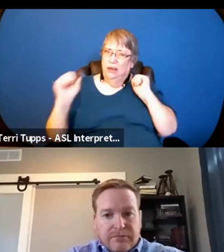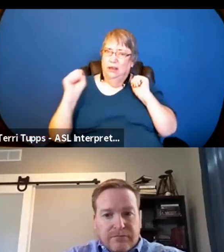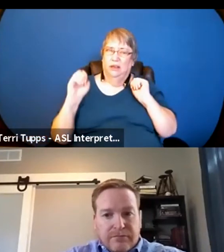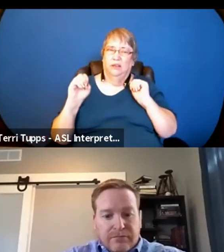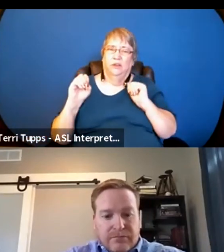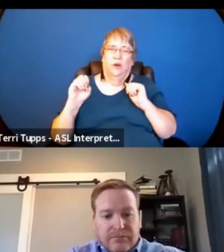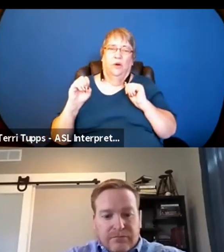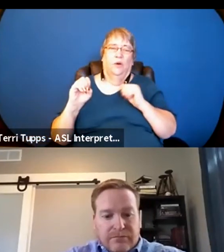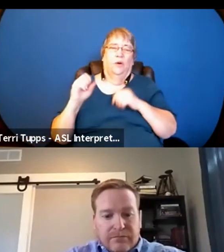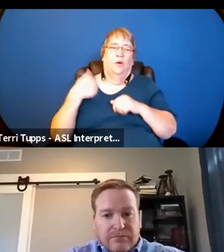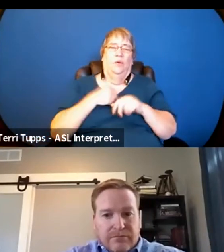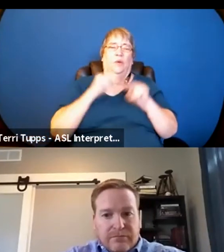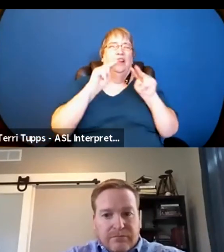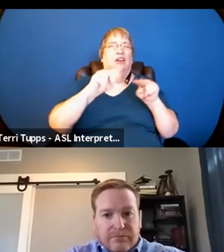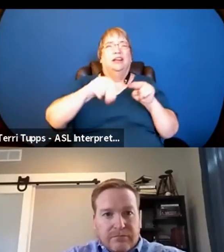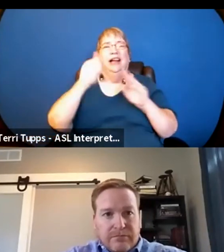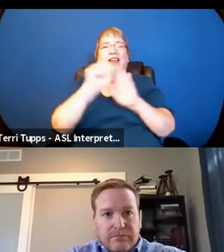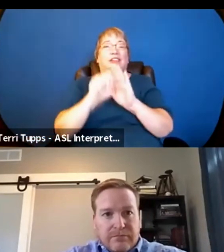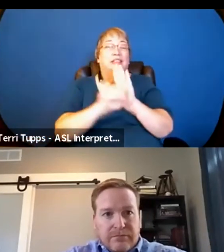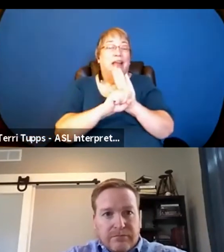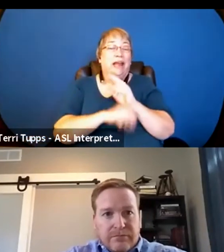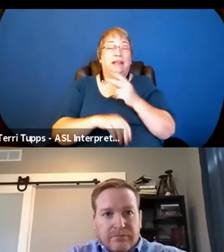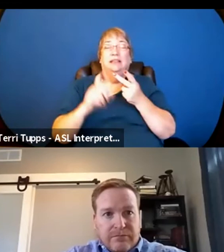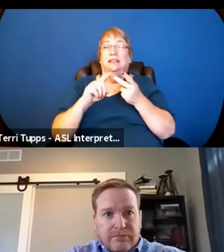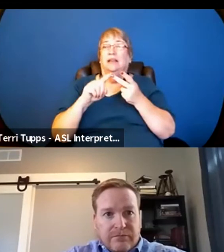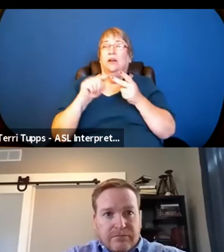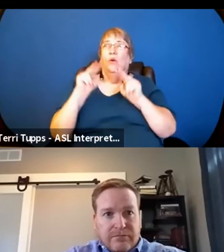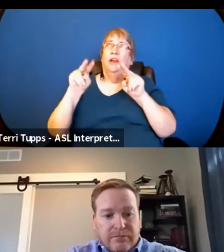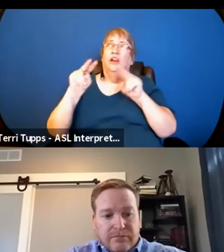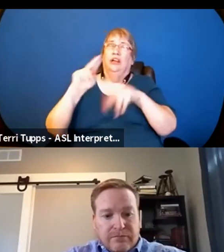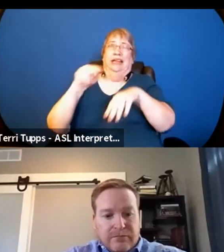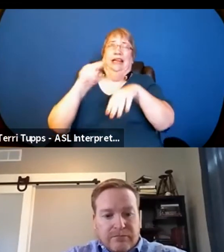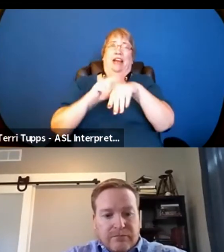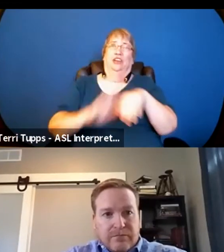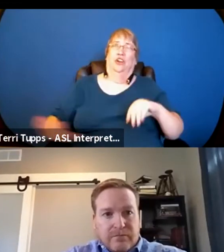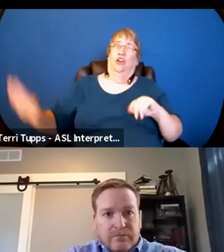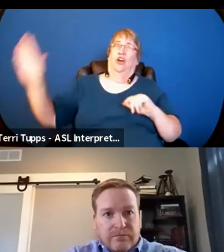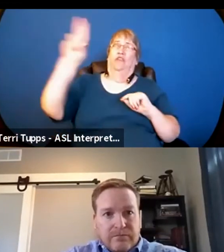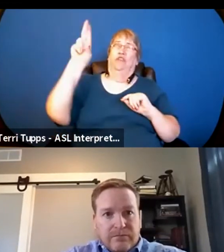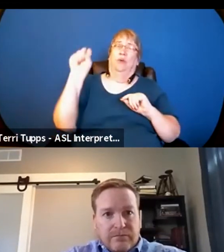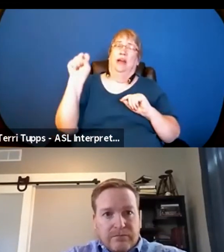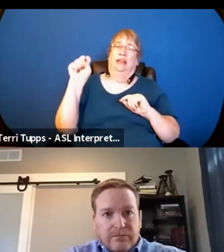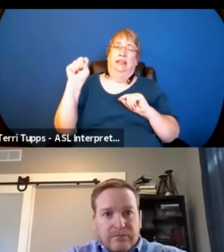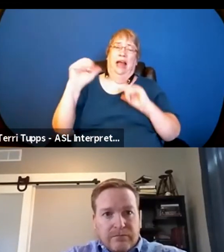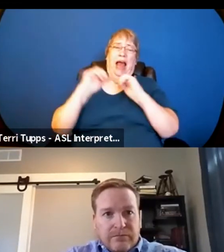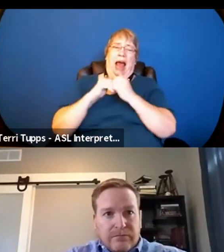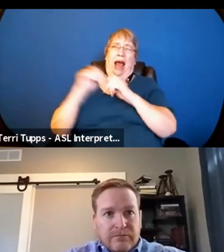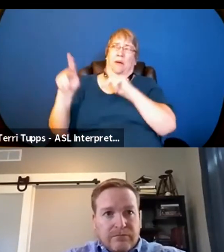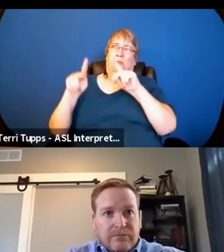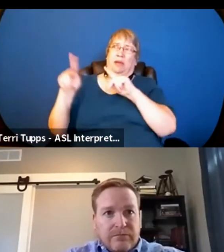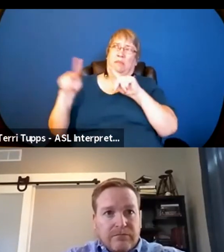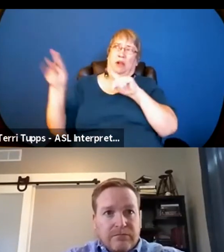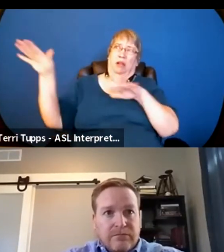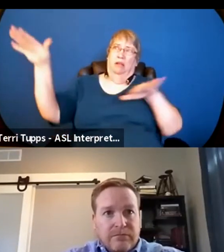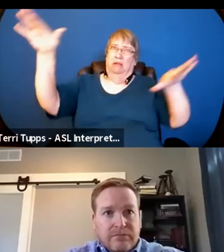needs assessments. We looked at other state examples. We looked at national data on how people looked at need. And then we looked at,